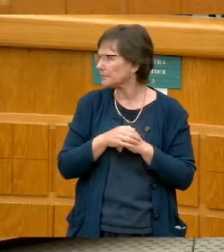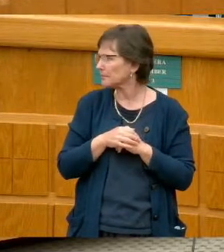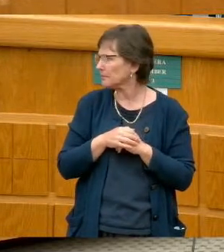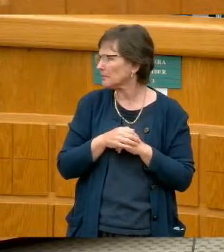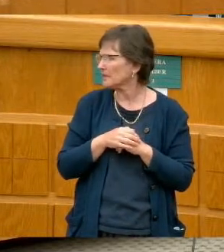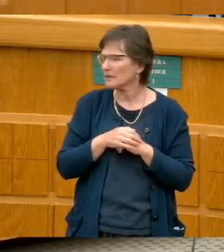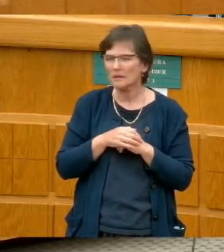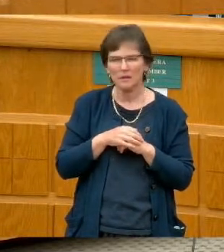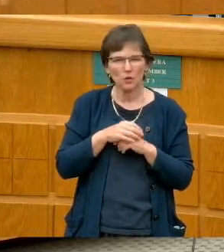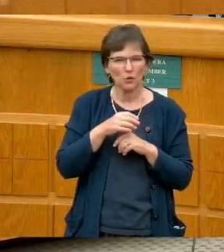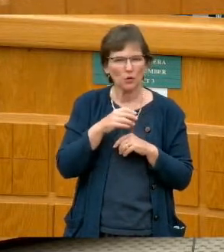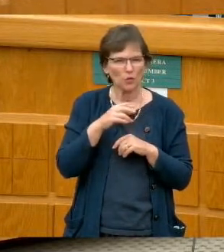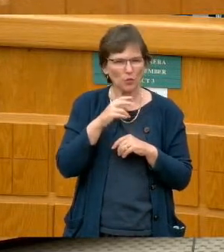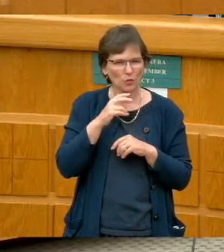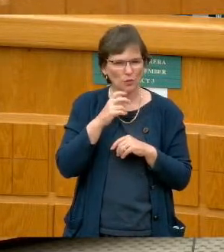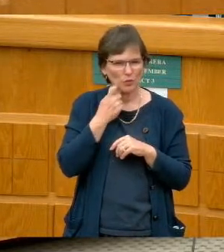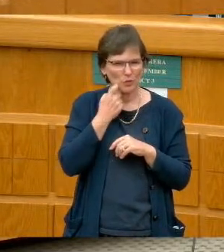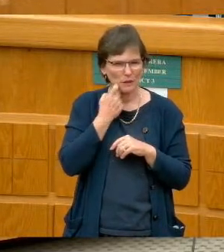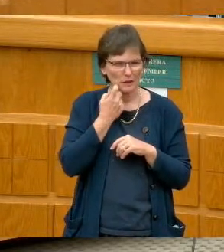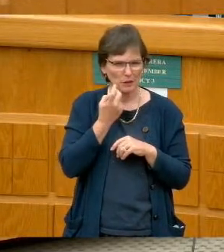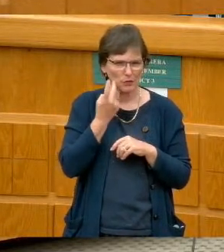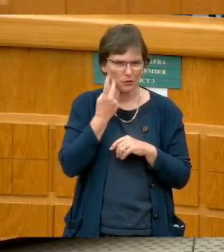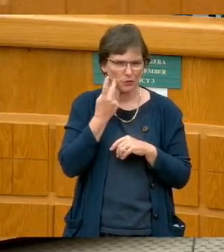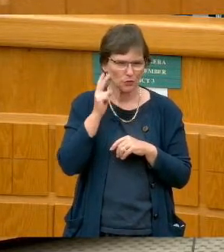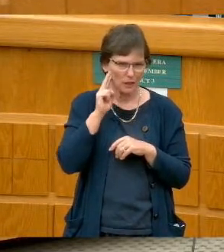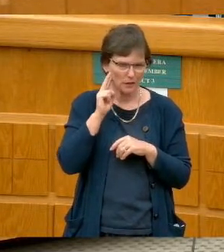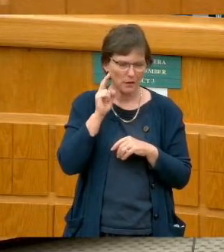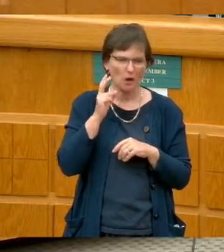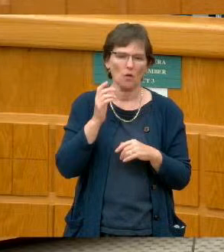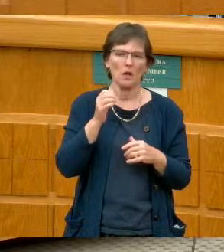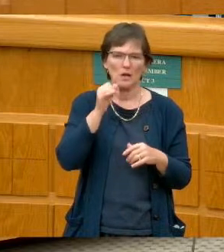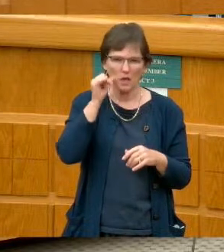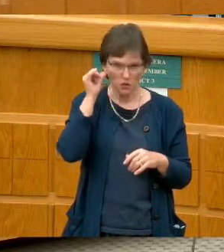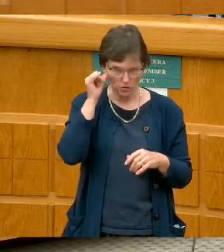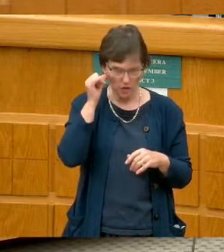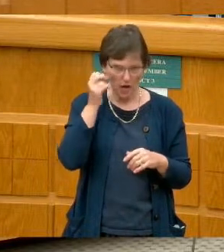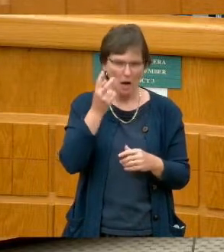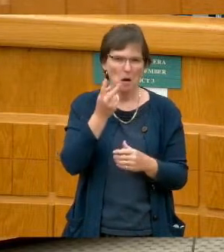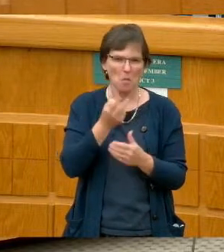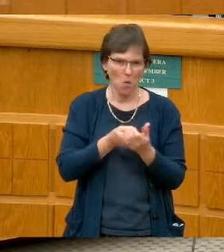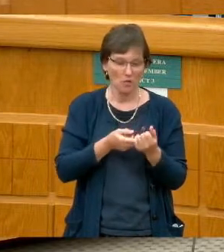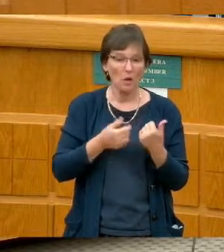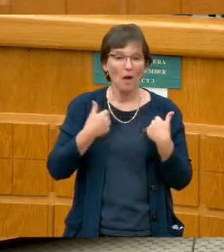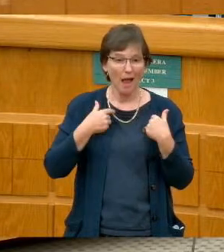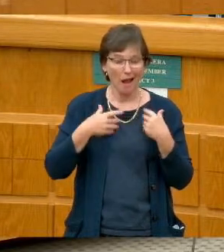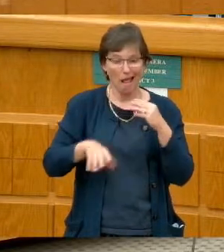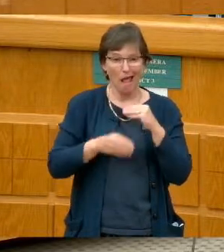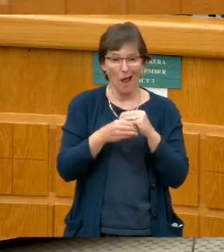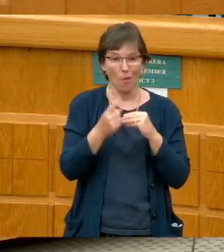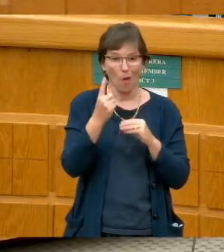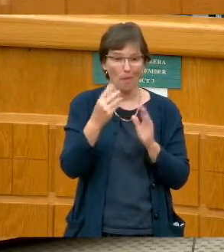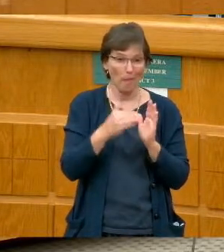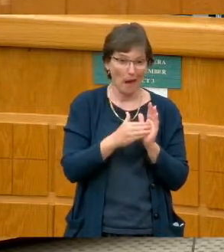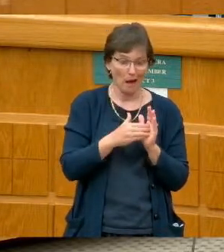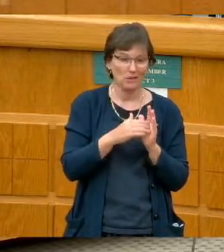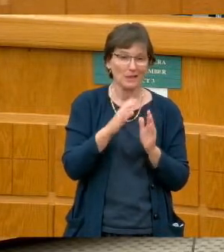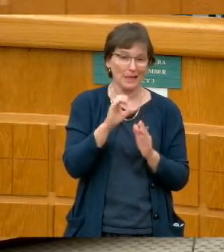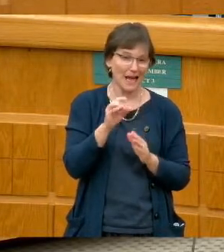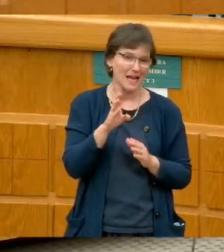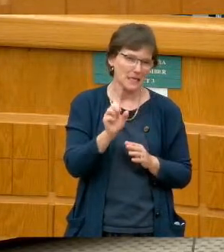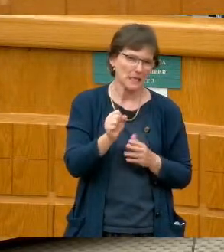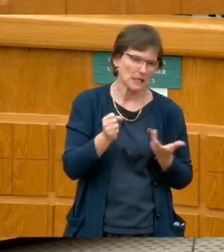1,000 cases that happened in the past, and we just got them from the state in the past 2 days. Right, so 444